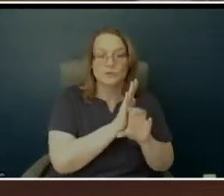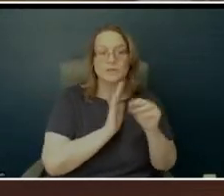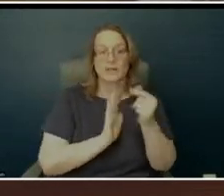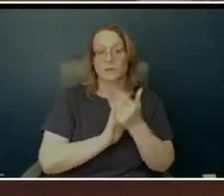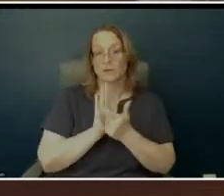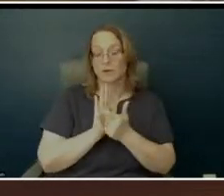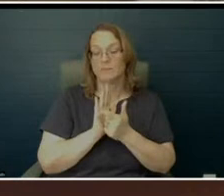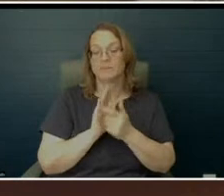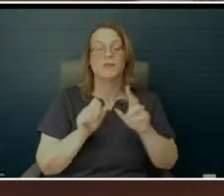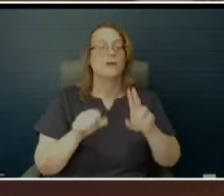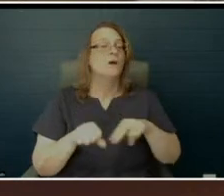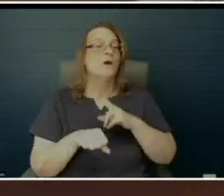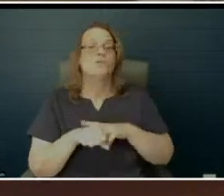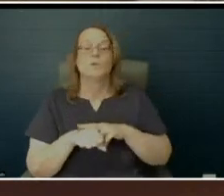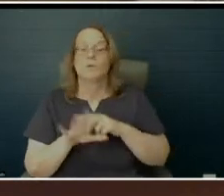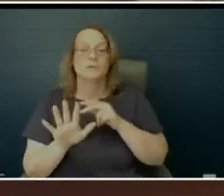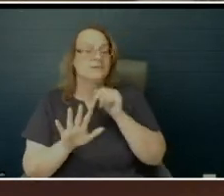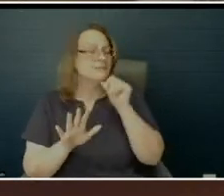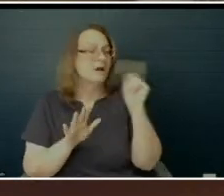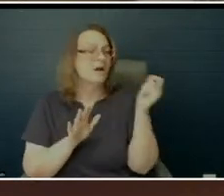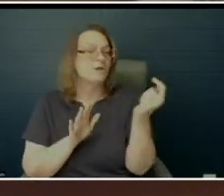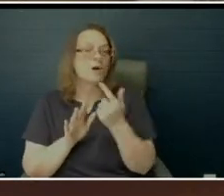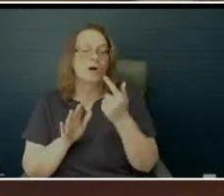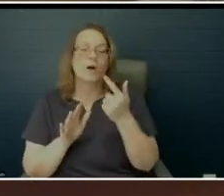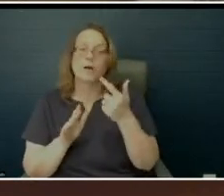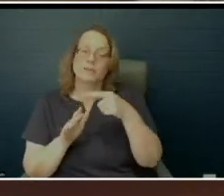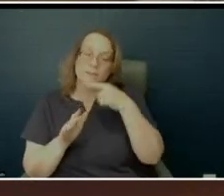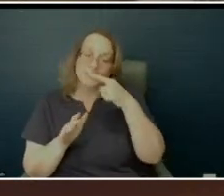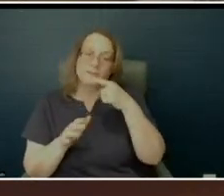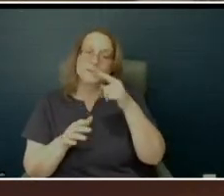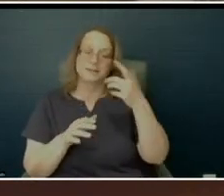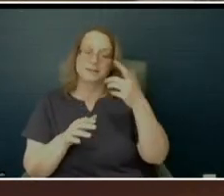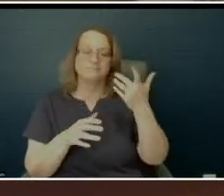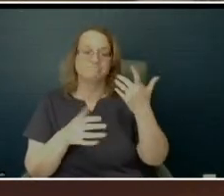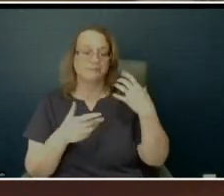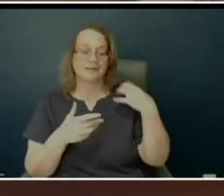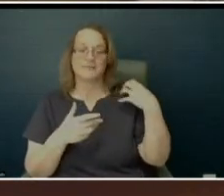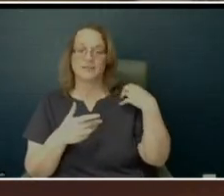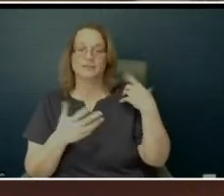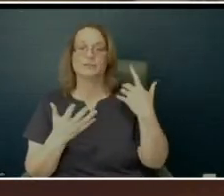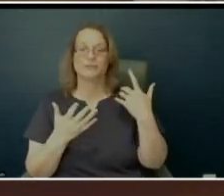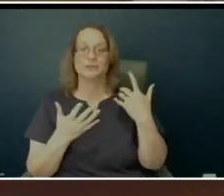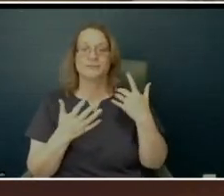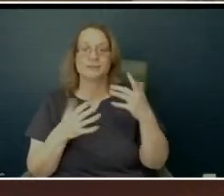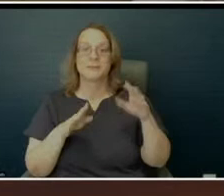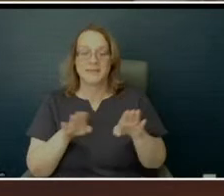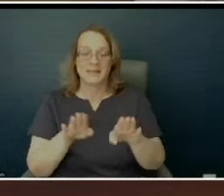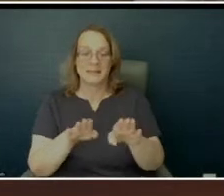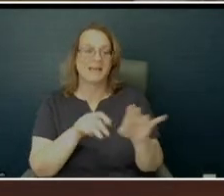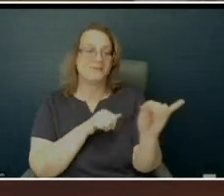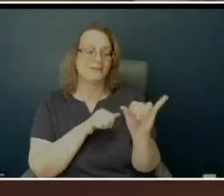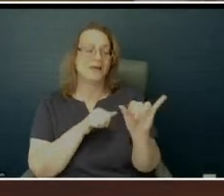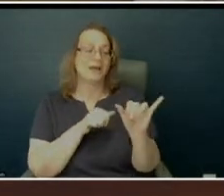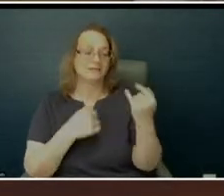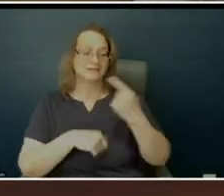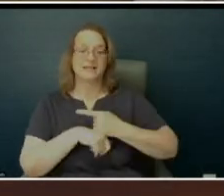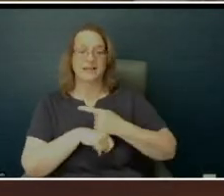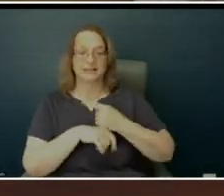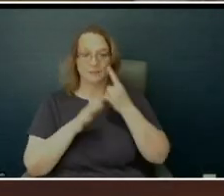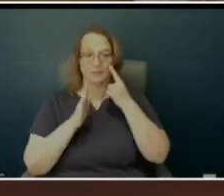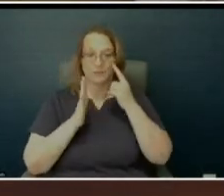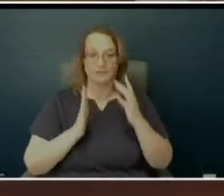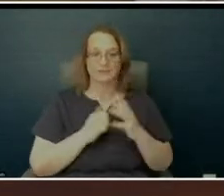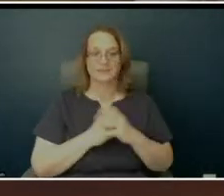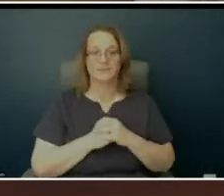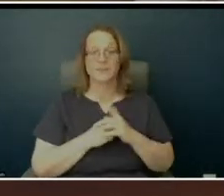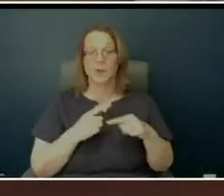public officials behaved in the honorable way our witnesses did. At the close of today's hearing, we will see video testimony by